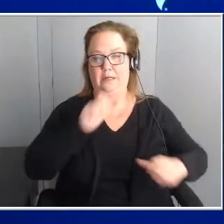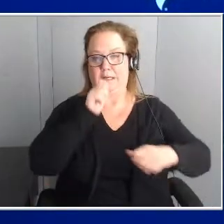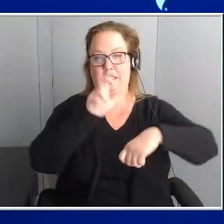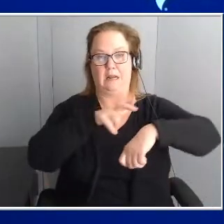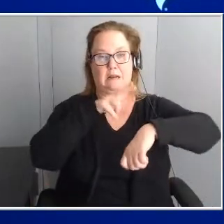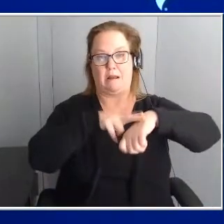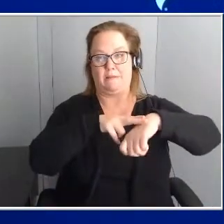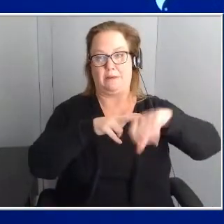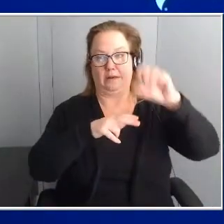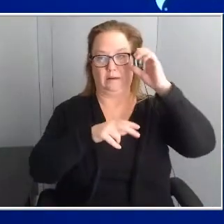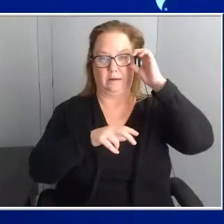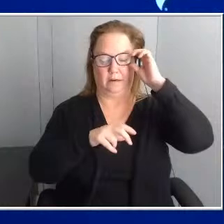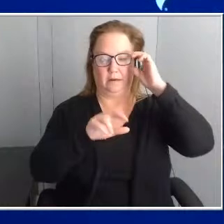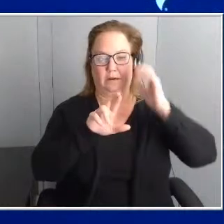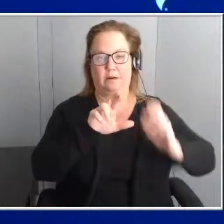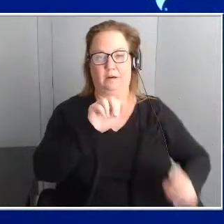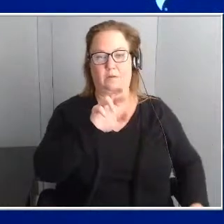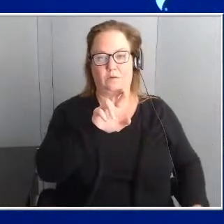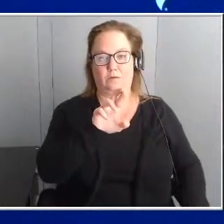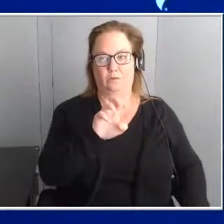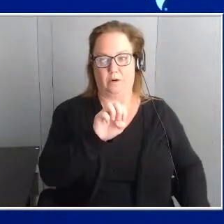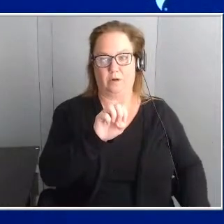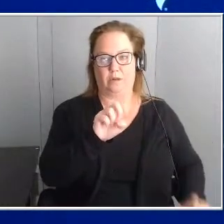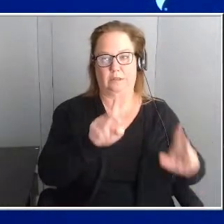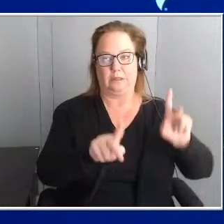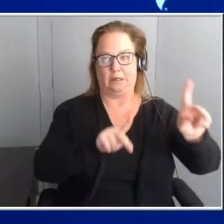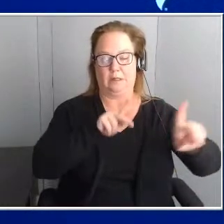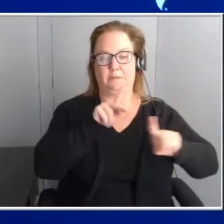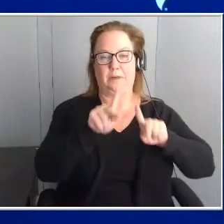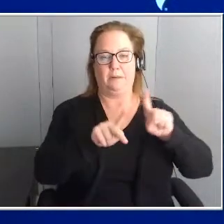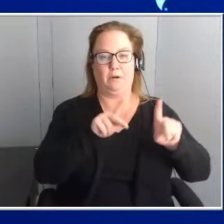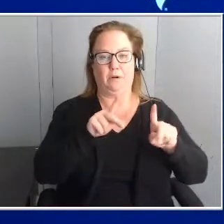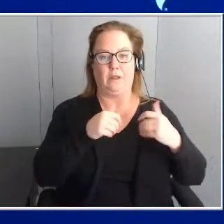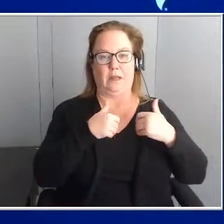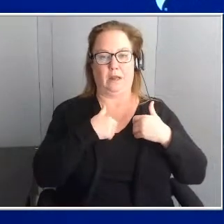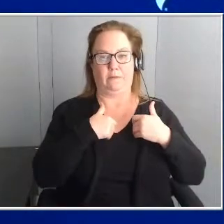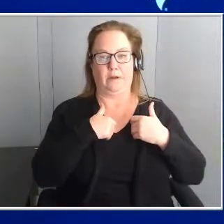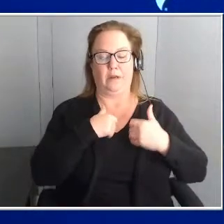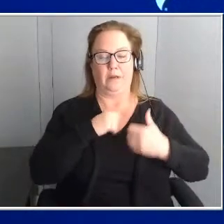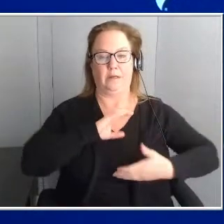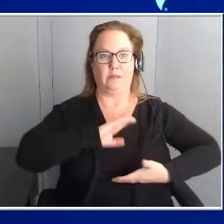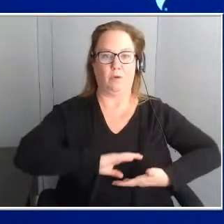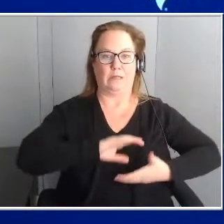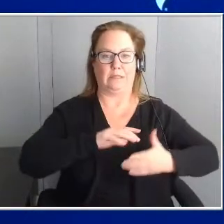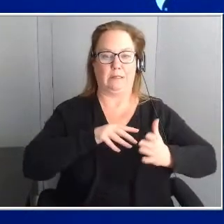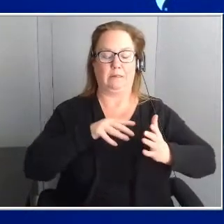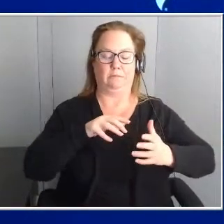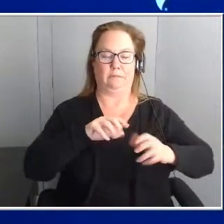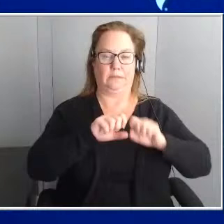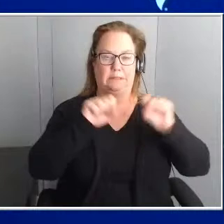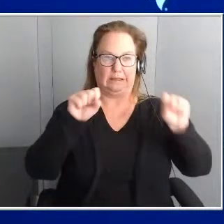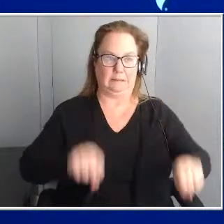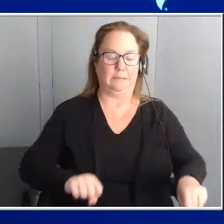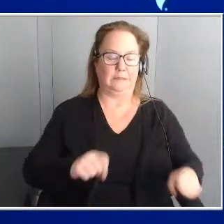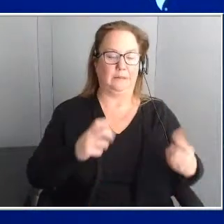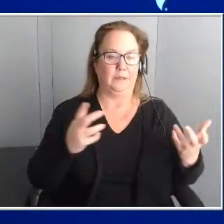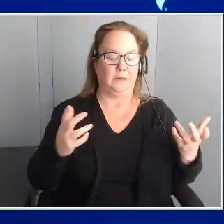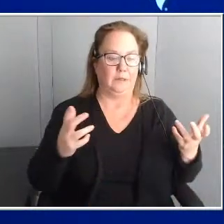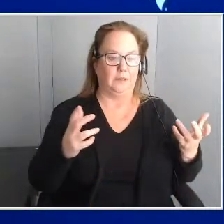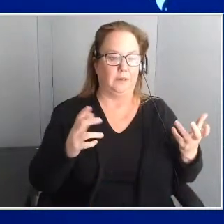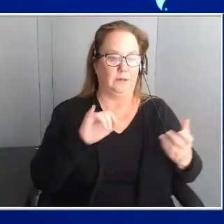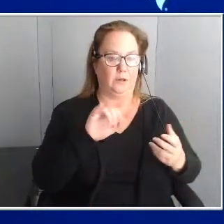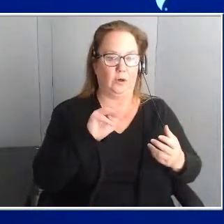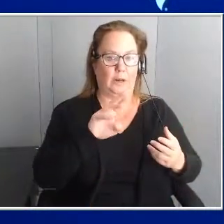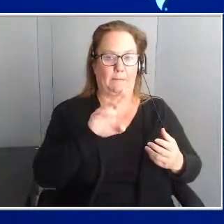are very rare, and it's really people that have quite suppressed immune systems where this is happening. And so, they're